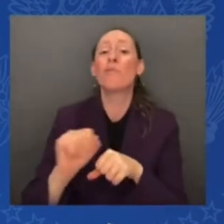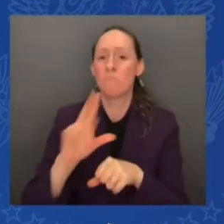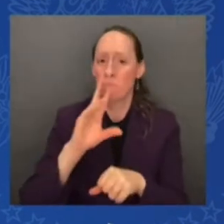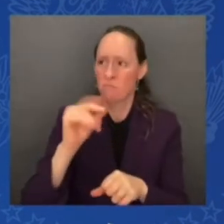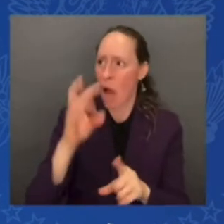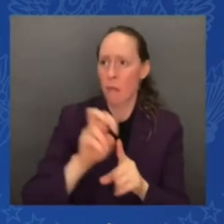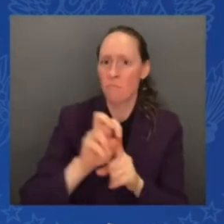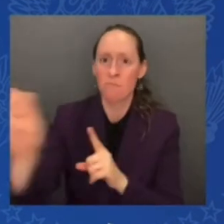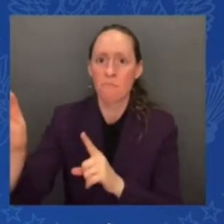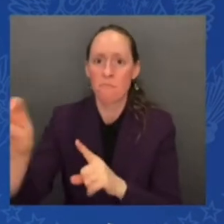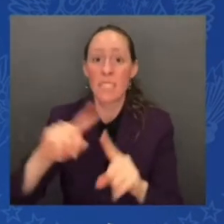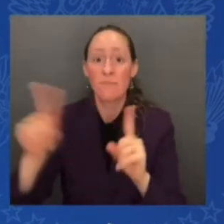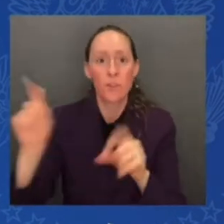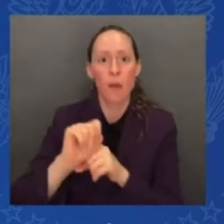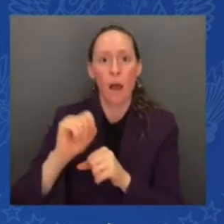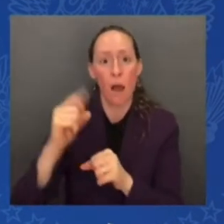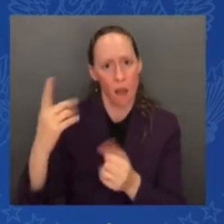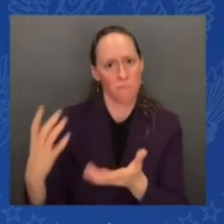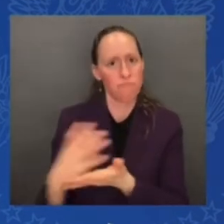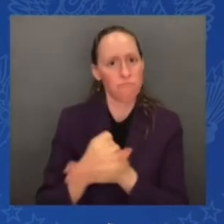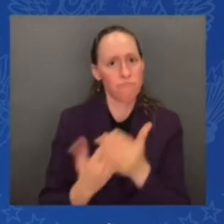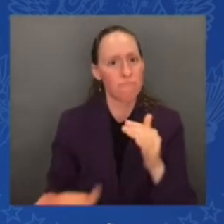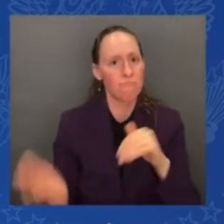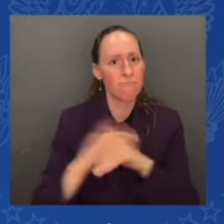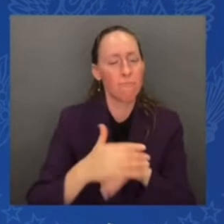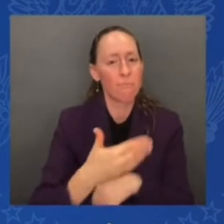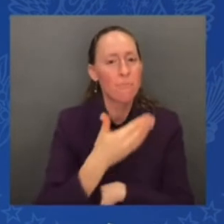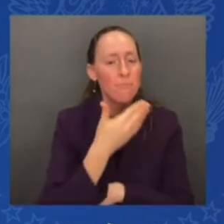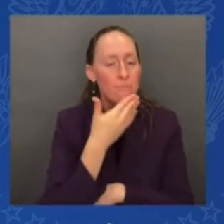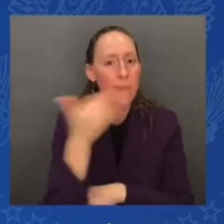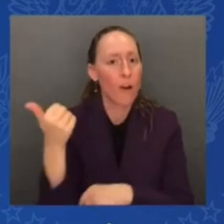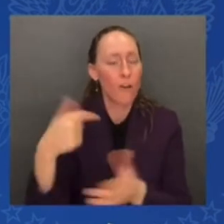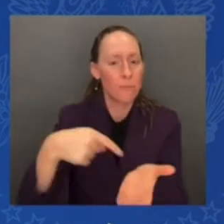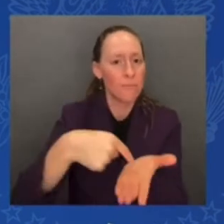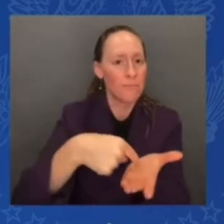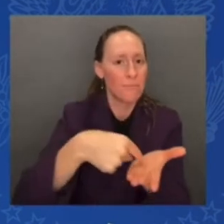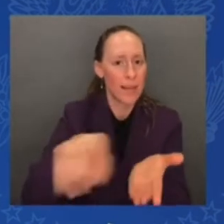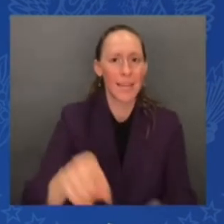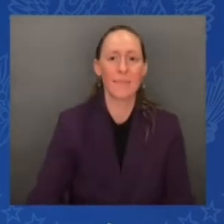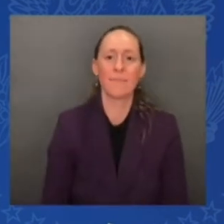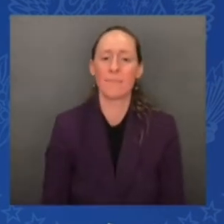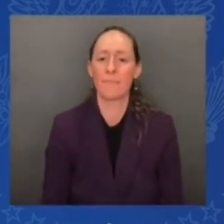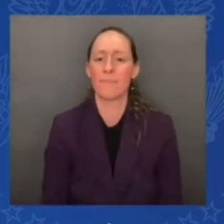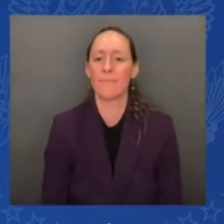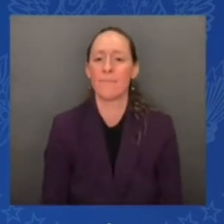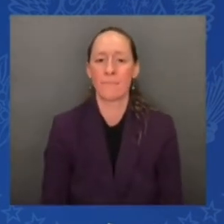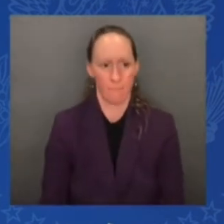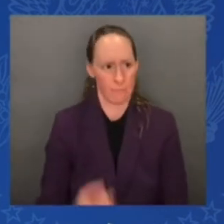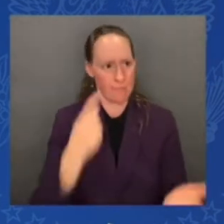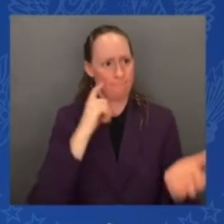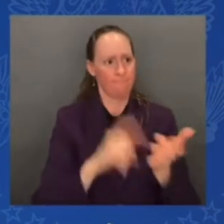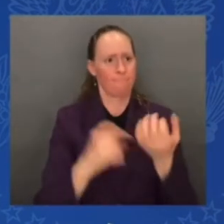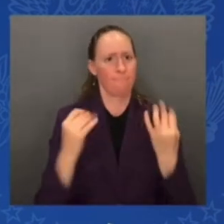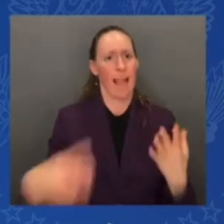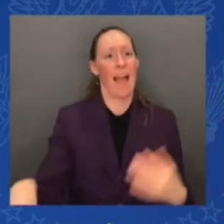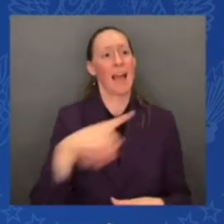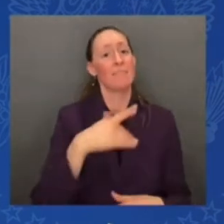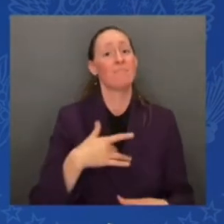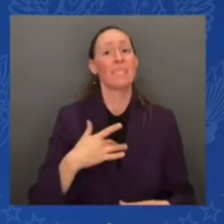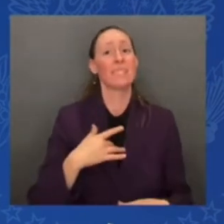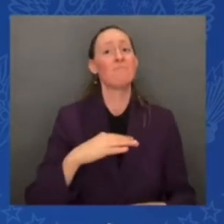higher than it's been in the last 36 years. Look,